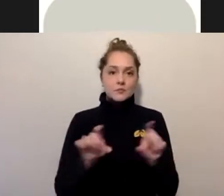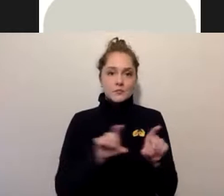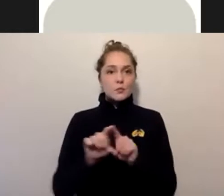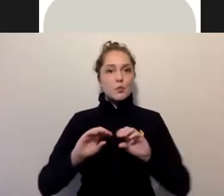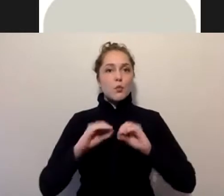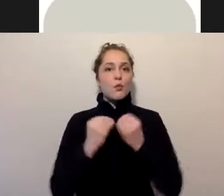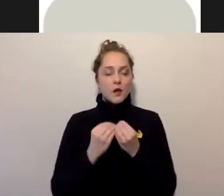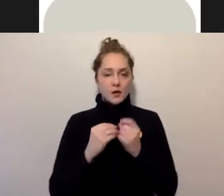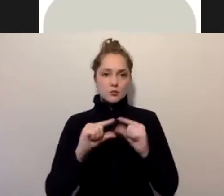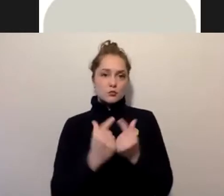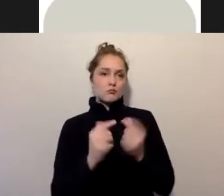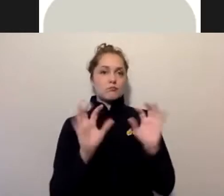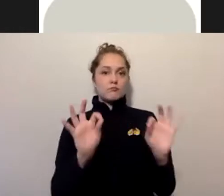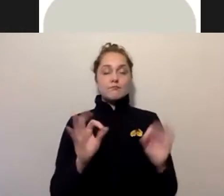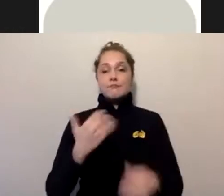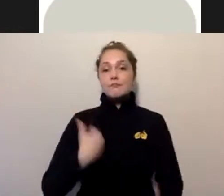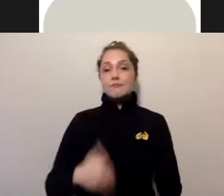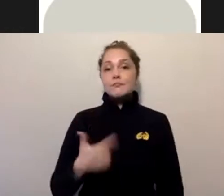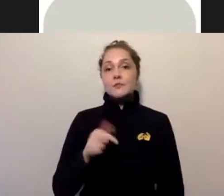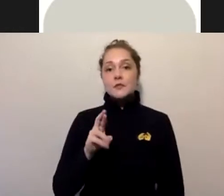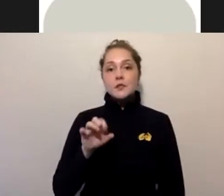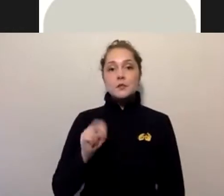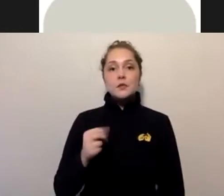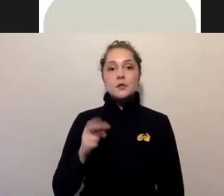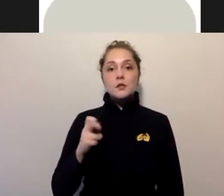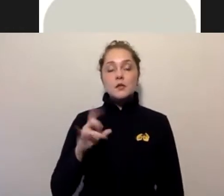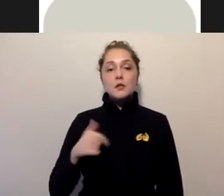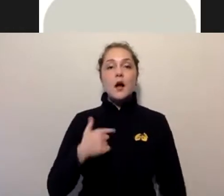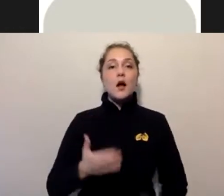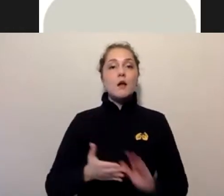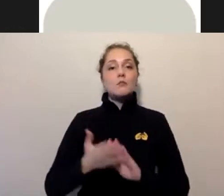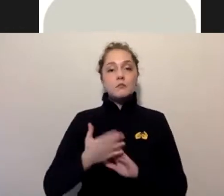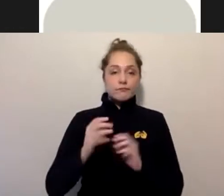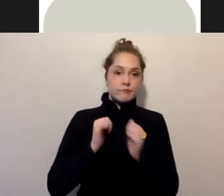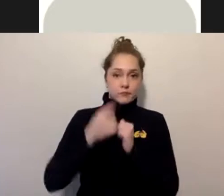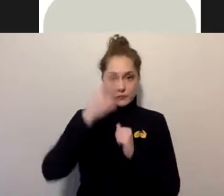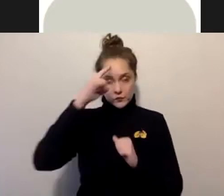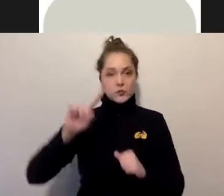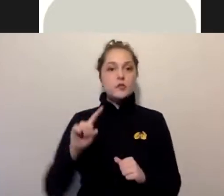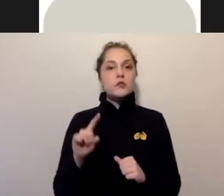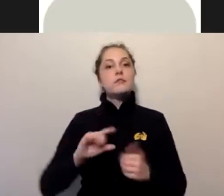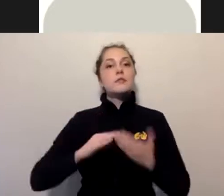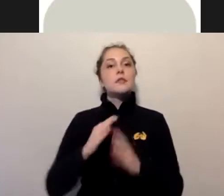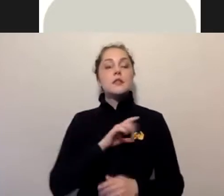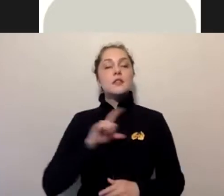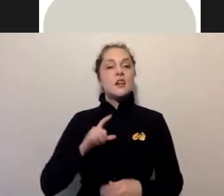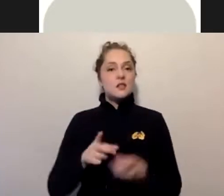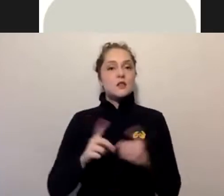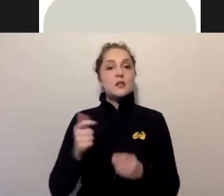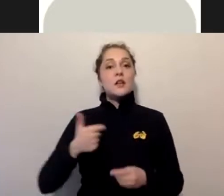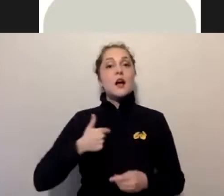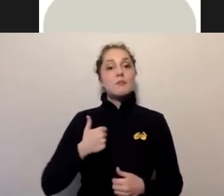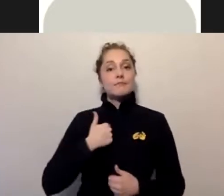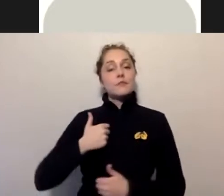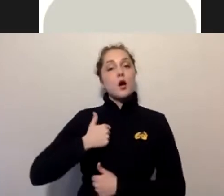organization and group. I'm Gabriel Gregory. I'm running for City Council here in District 10 on the northeast side of San Antonio. I'm an Army Reserve